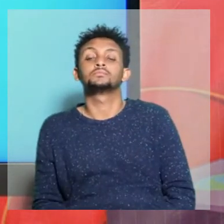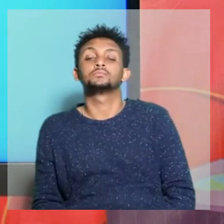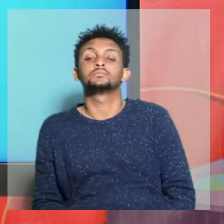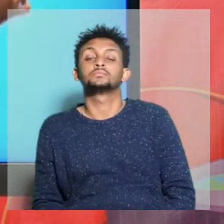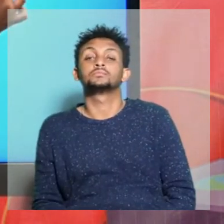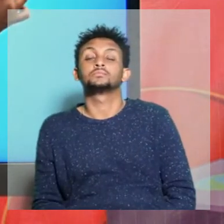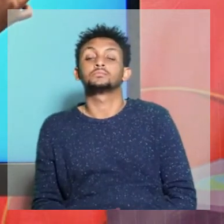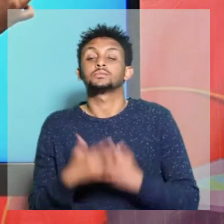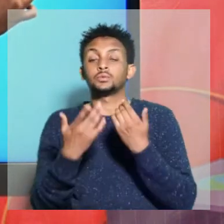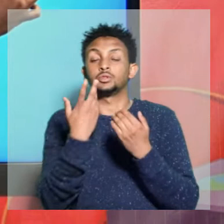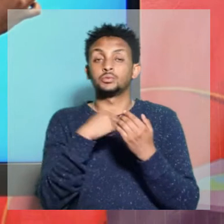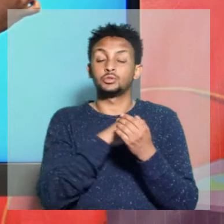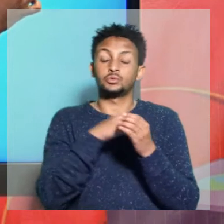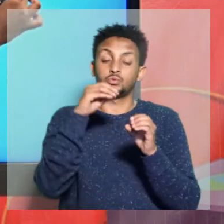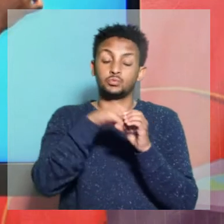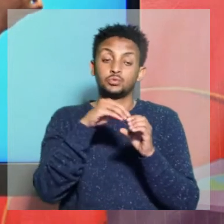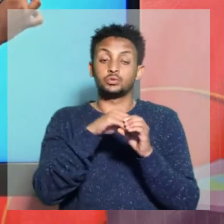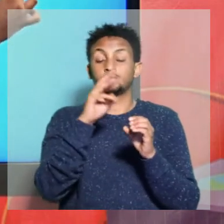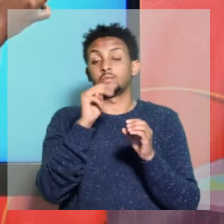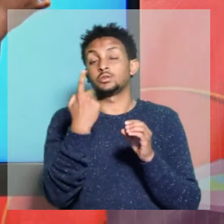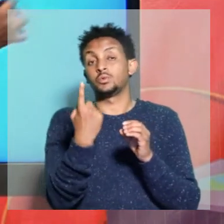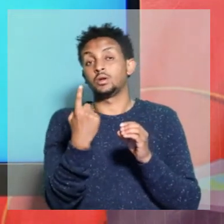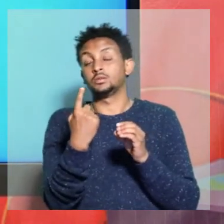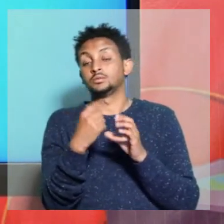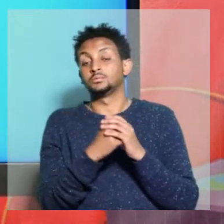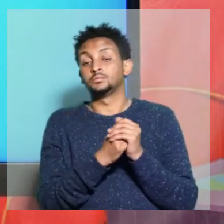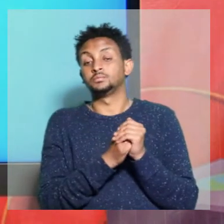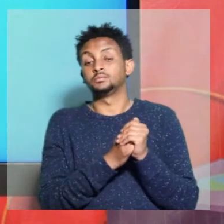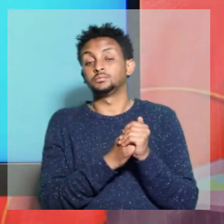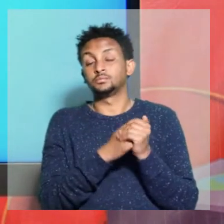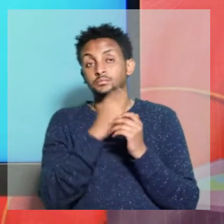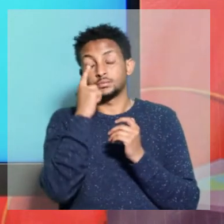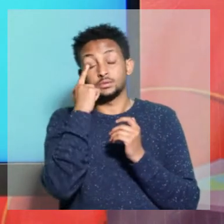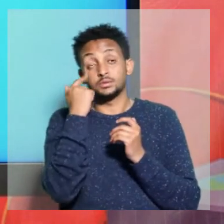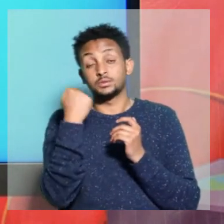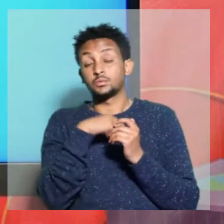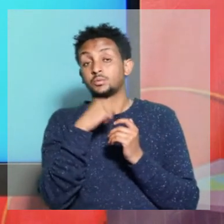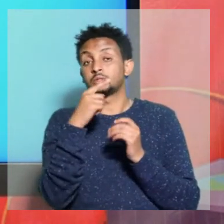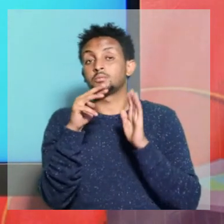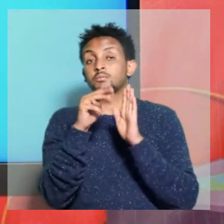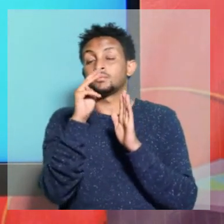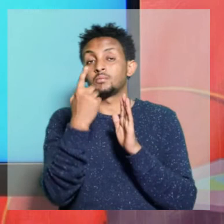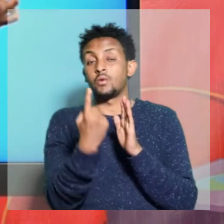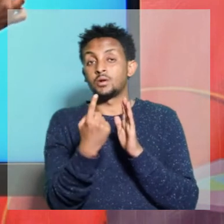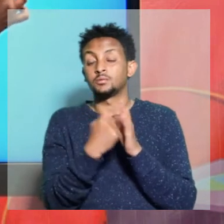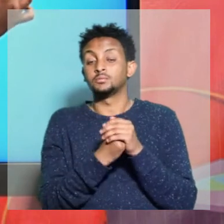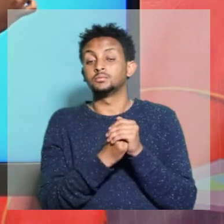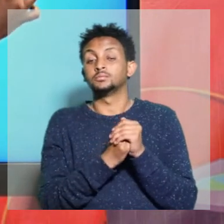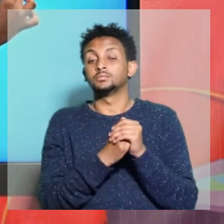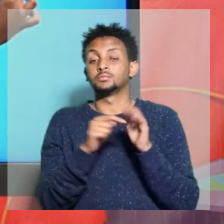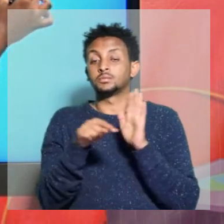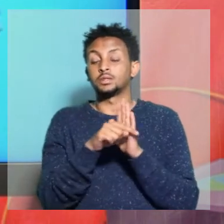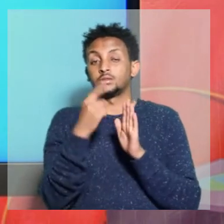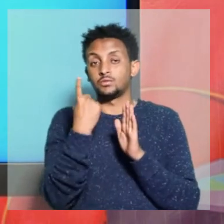This is 2, so you should have to put minus 1, the negative of 1. Okay, it says minus 1 or